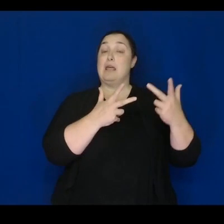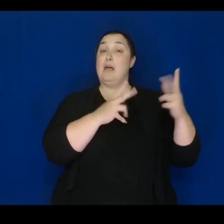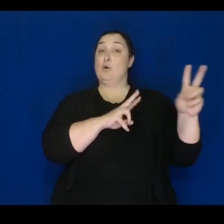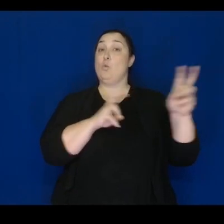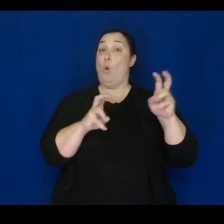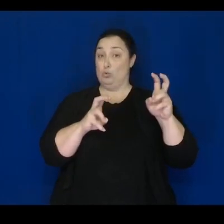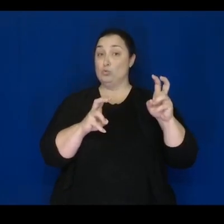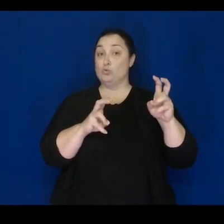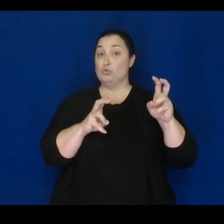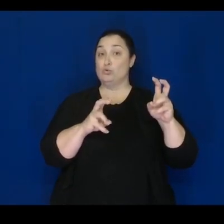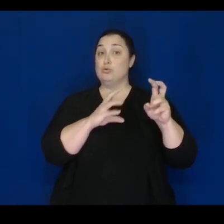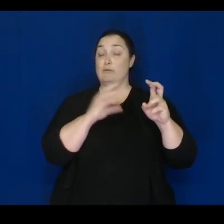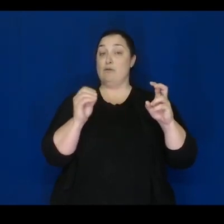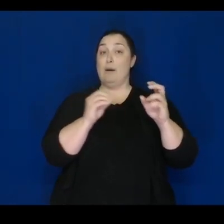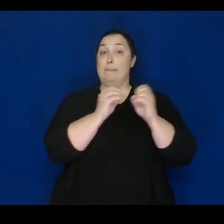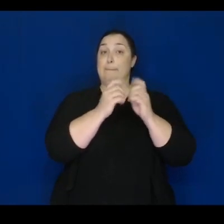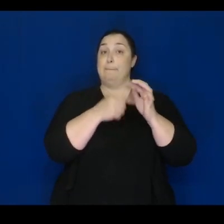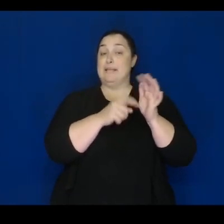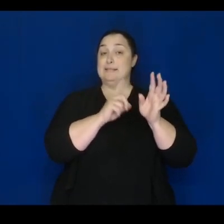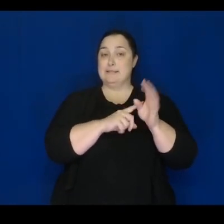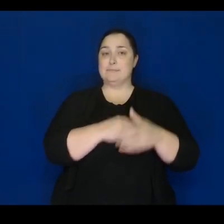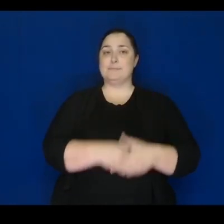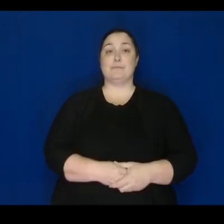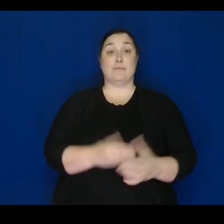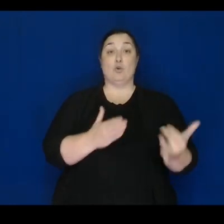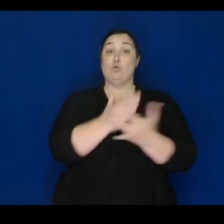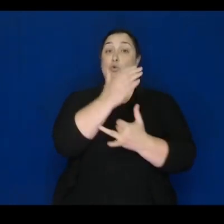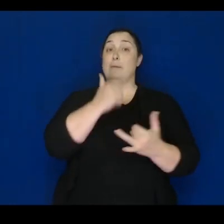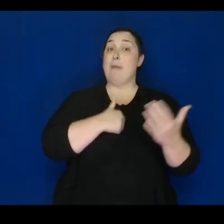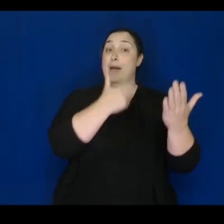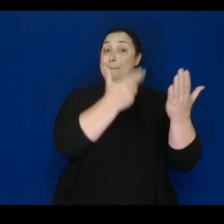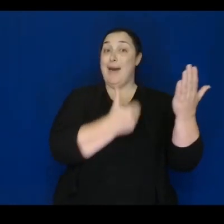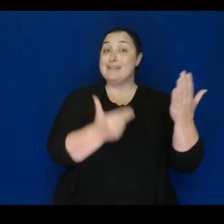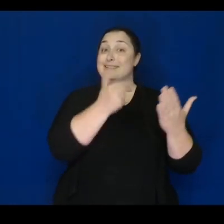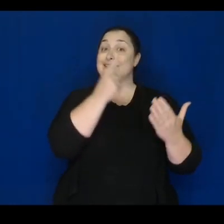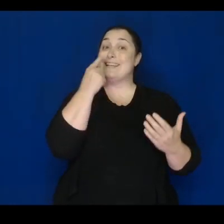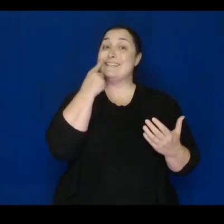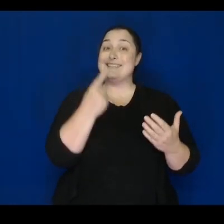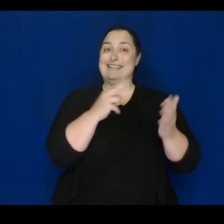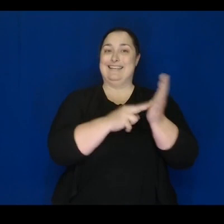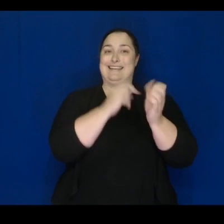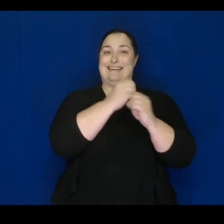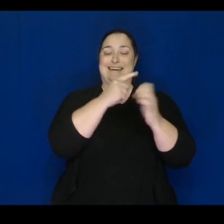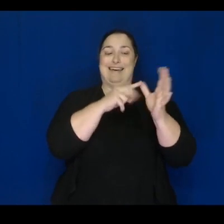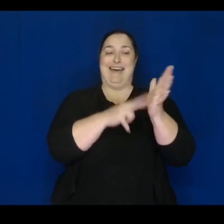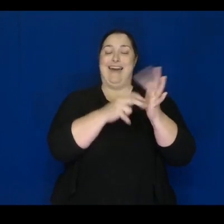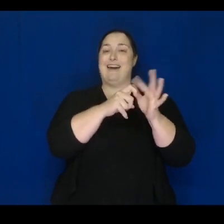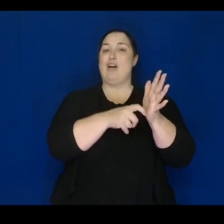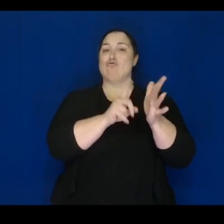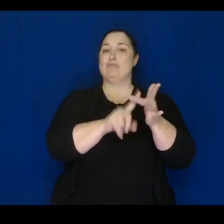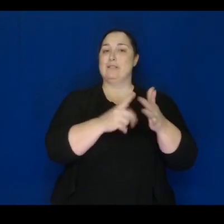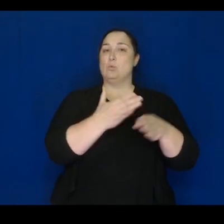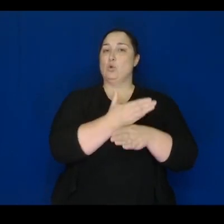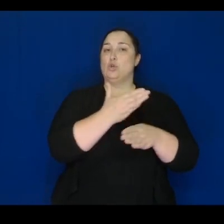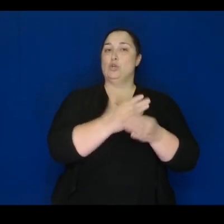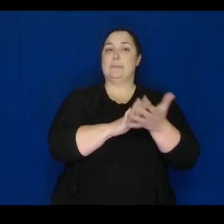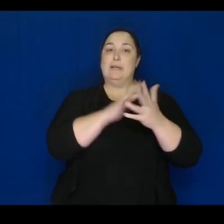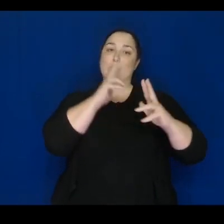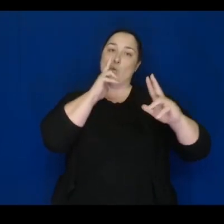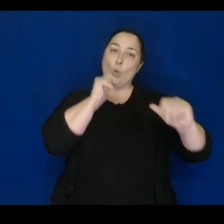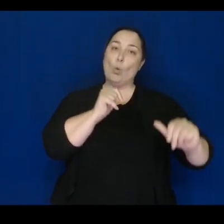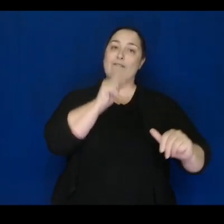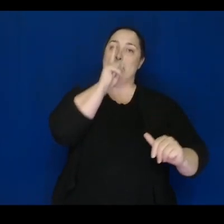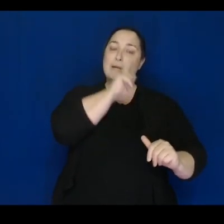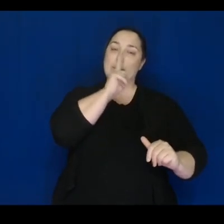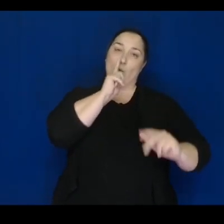by Betty Muffler, where she says, through my paintings, you can see my Nankri work, watching over people